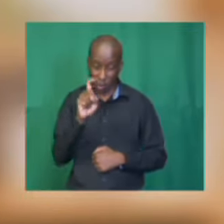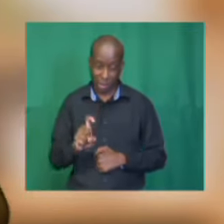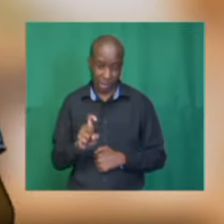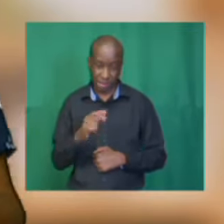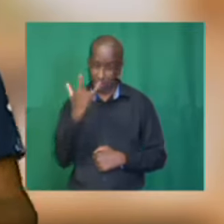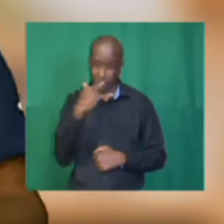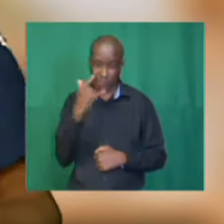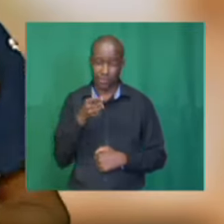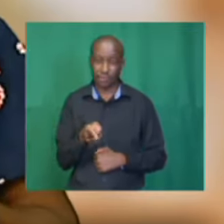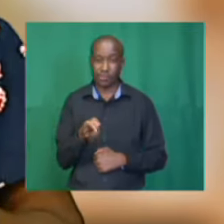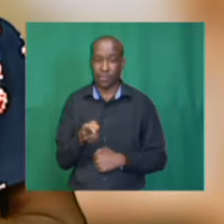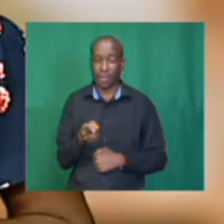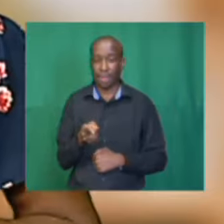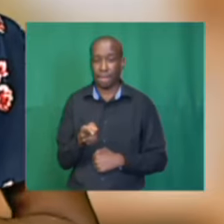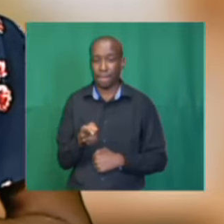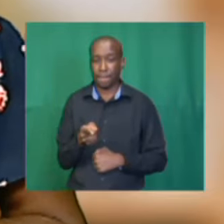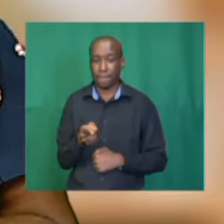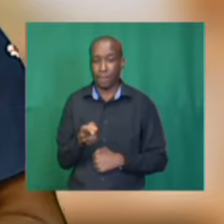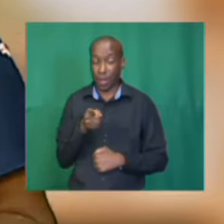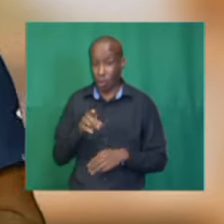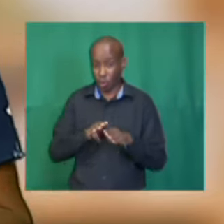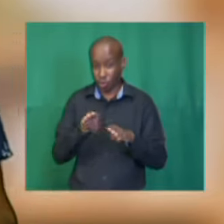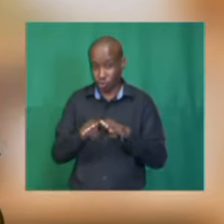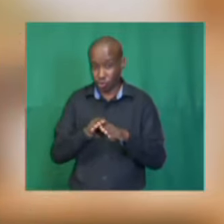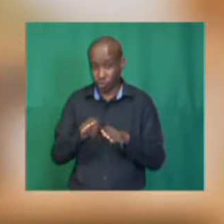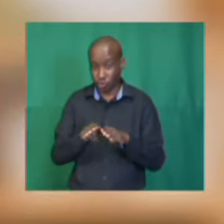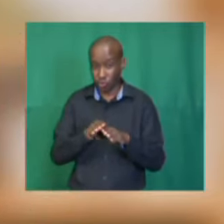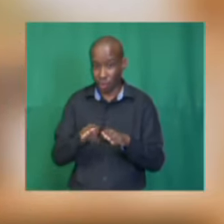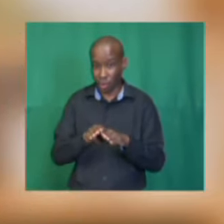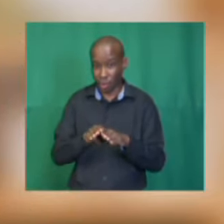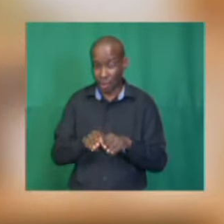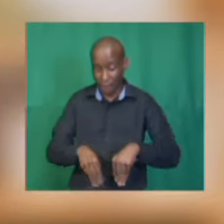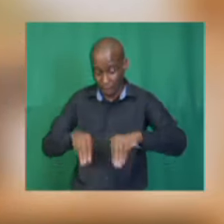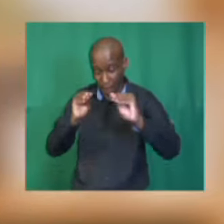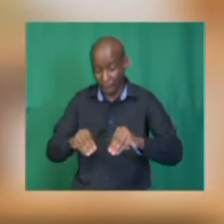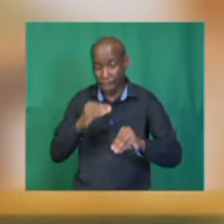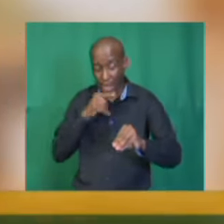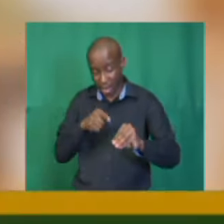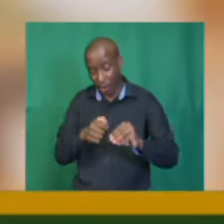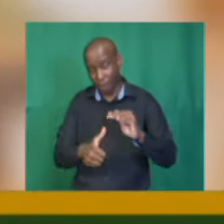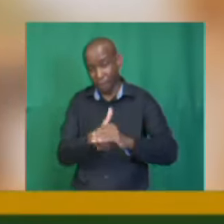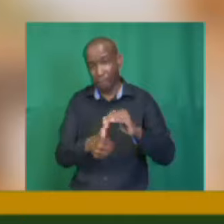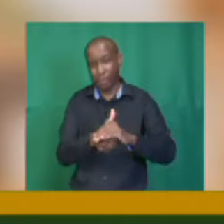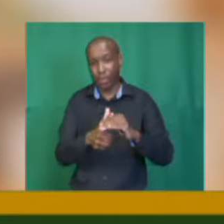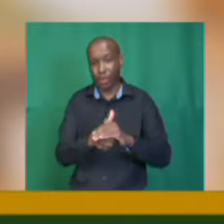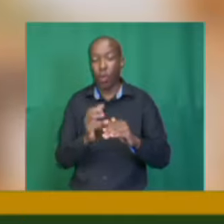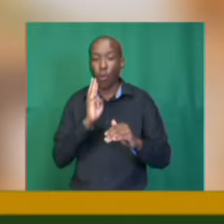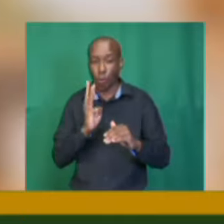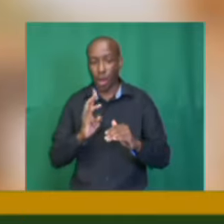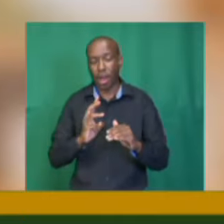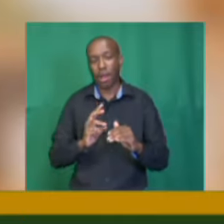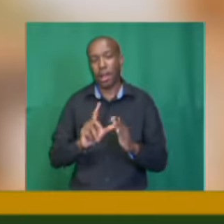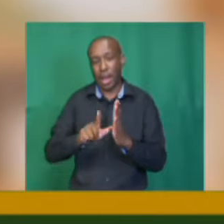student. That learner has discovered that it has a symbolic meaning. We are going to talk about